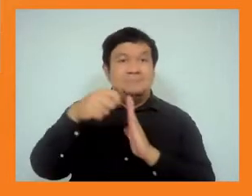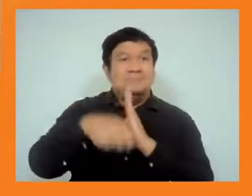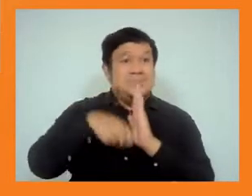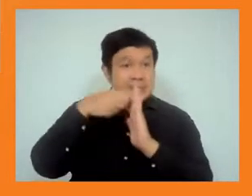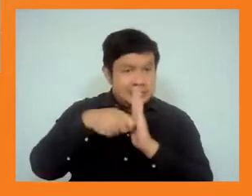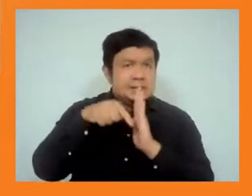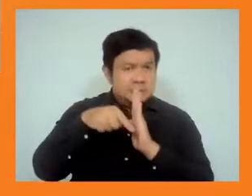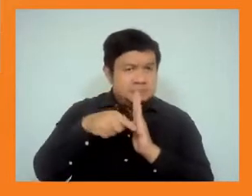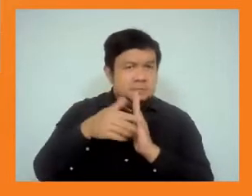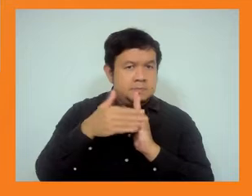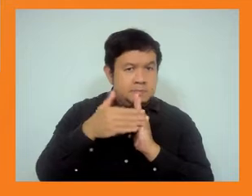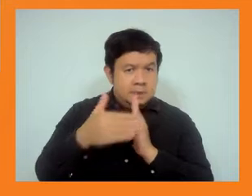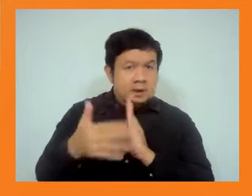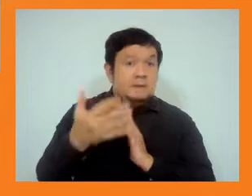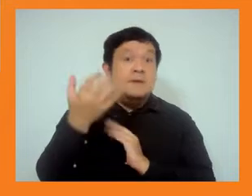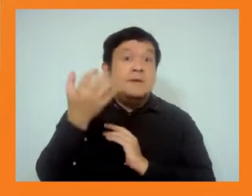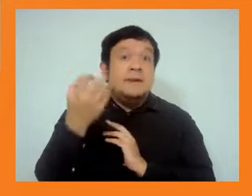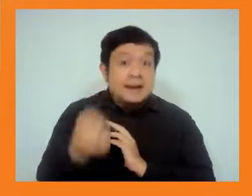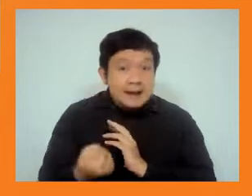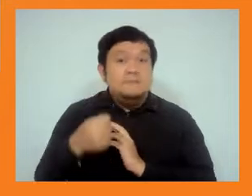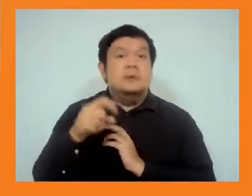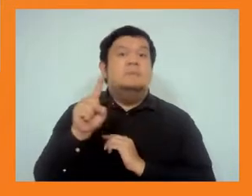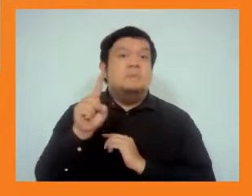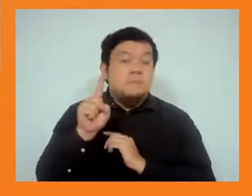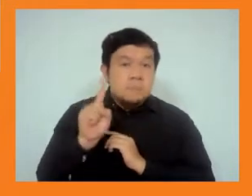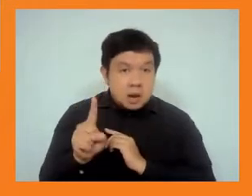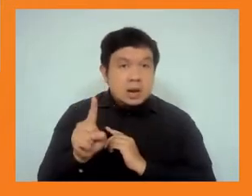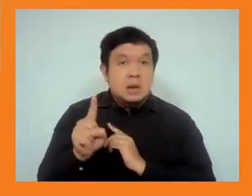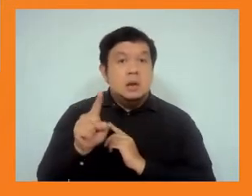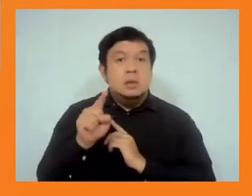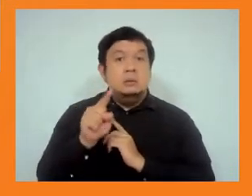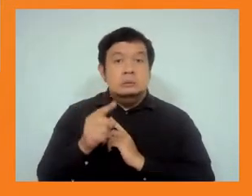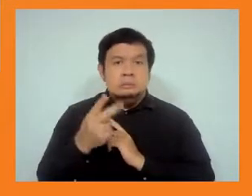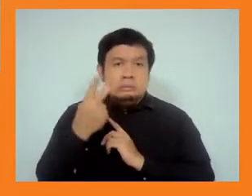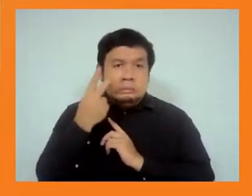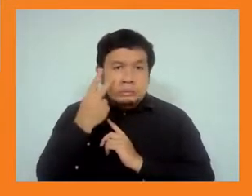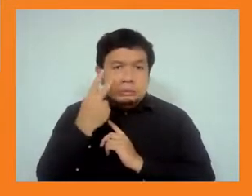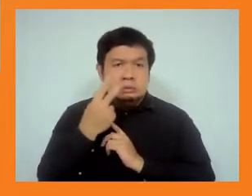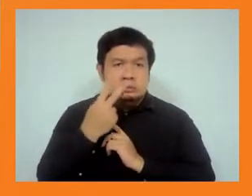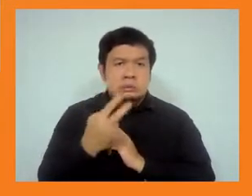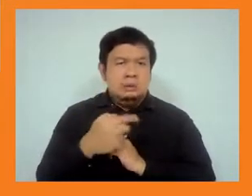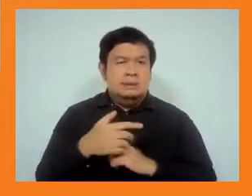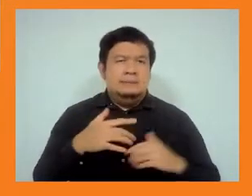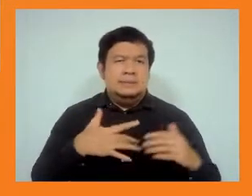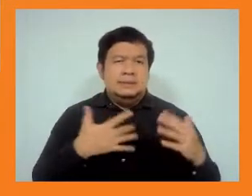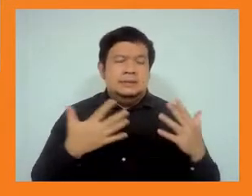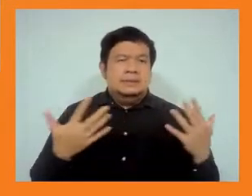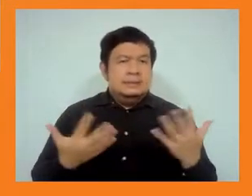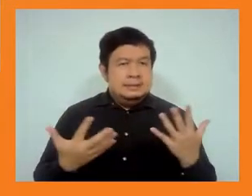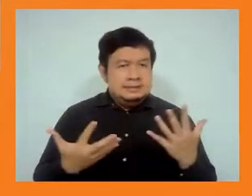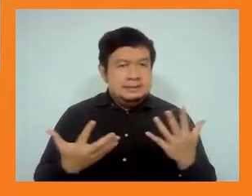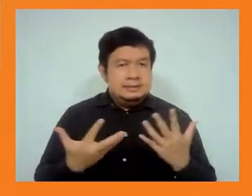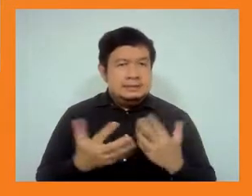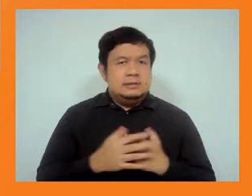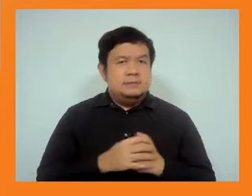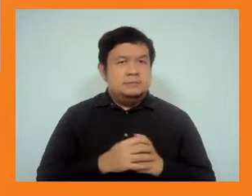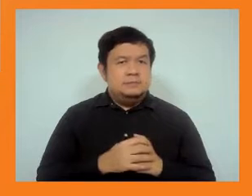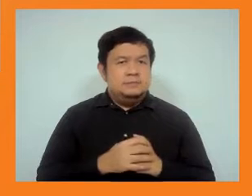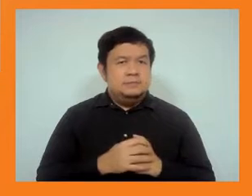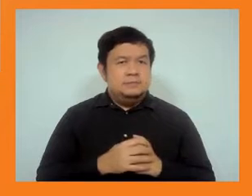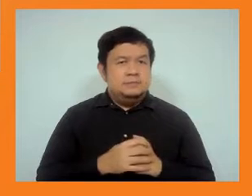is the review is overdue, it's 2009. And even the ADB ILO joint book on